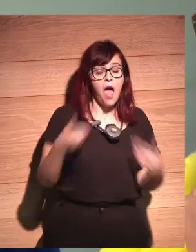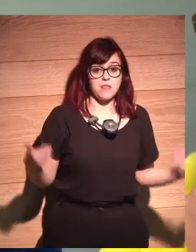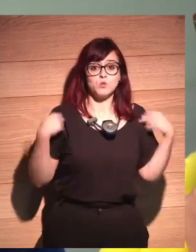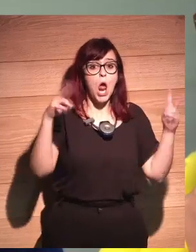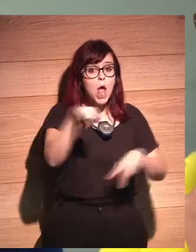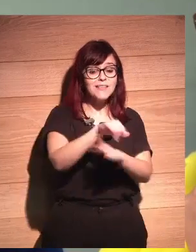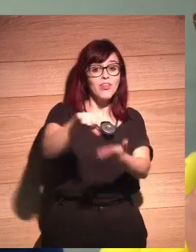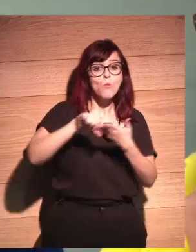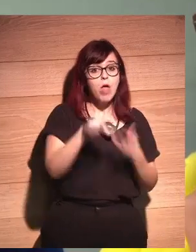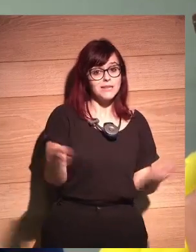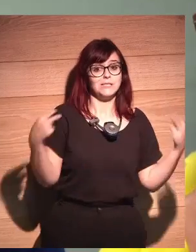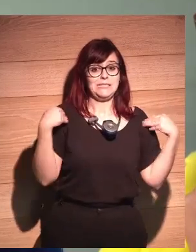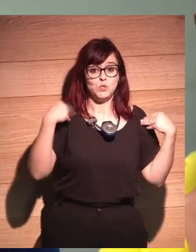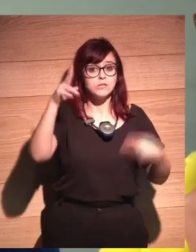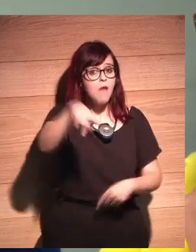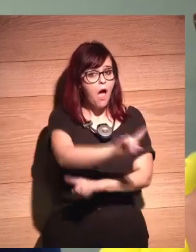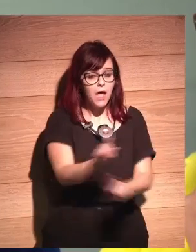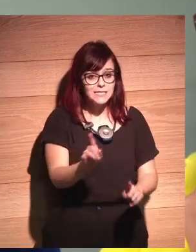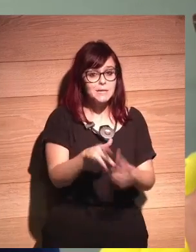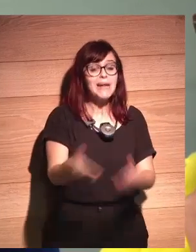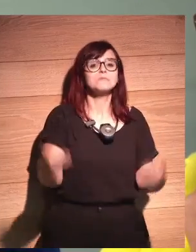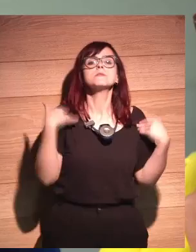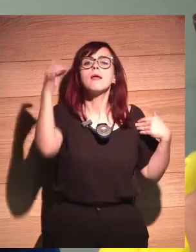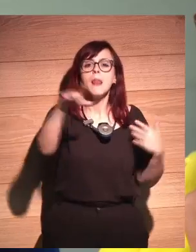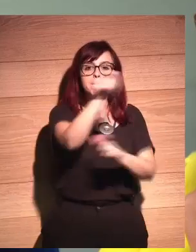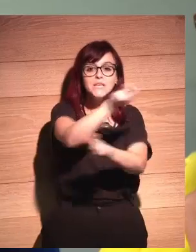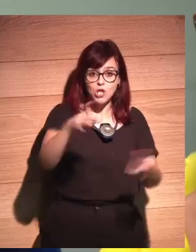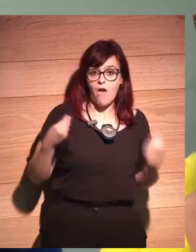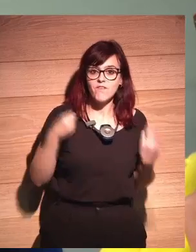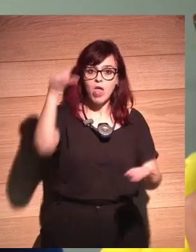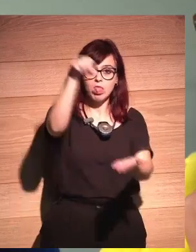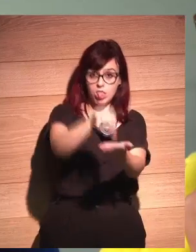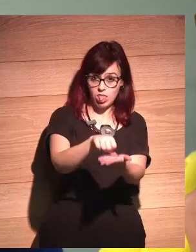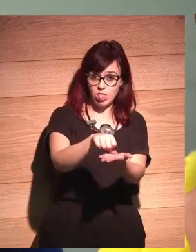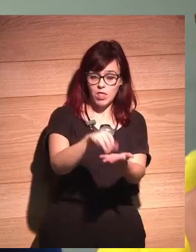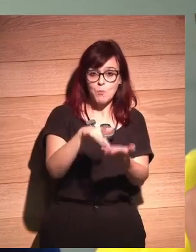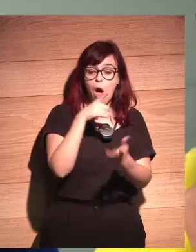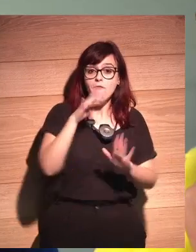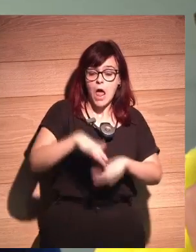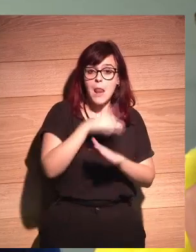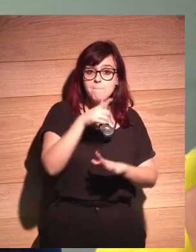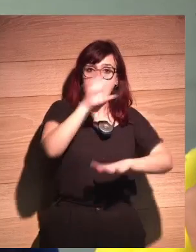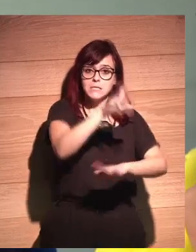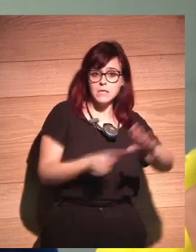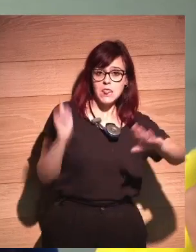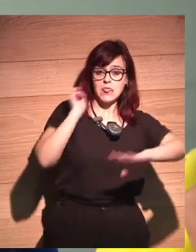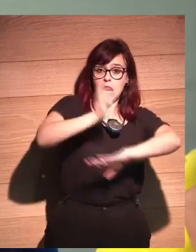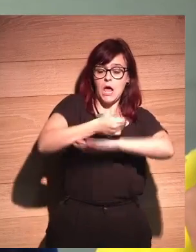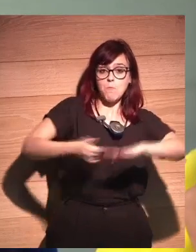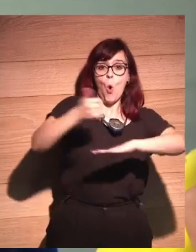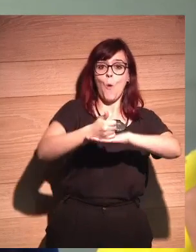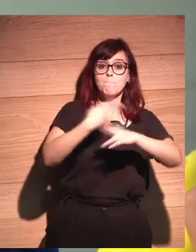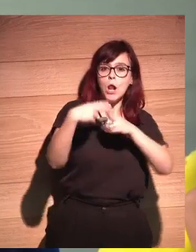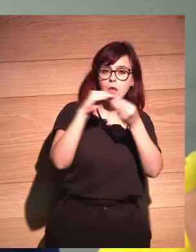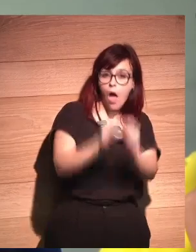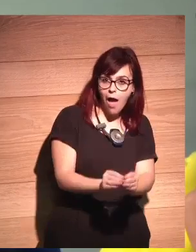not responsible and cities are not responsible. People are responsible. People that live in cities and that rule